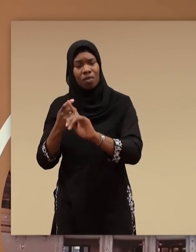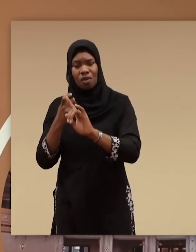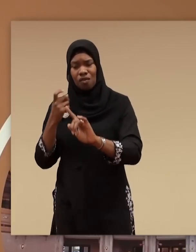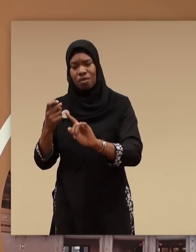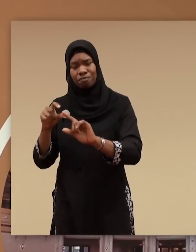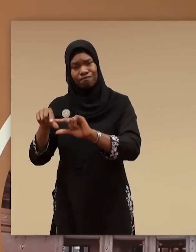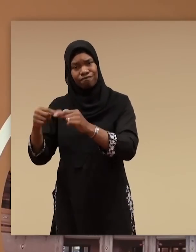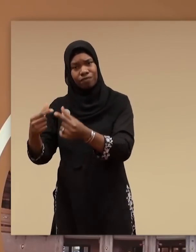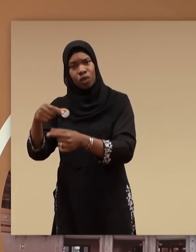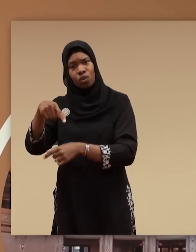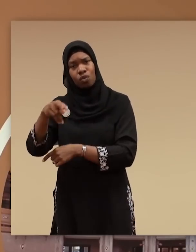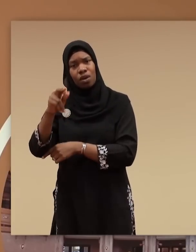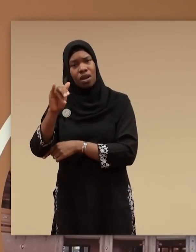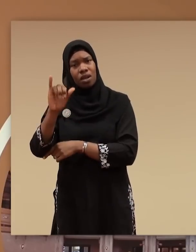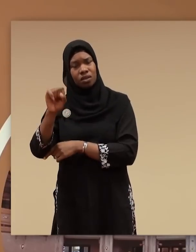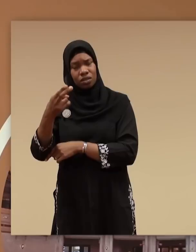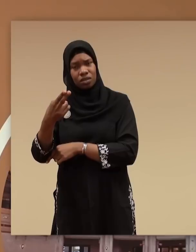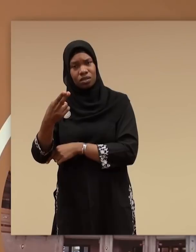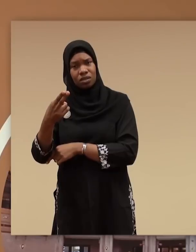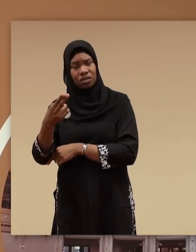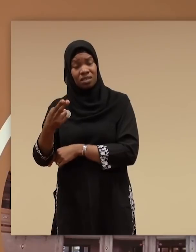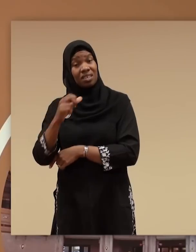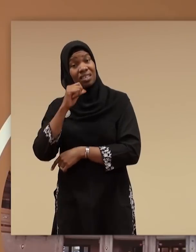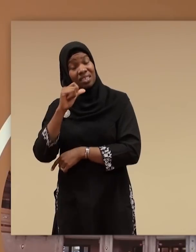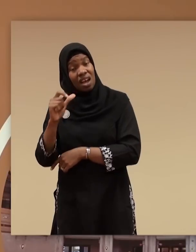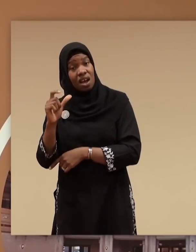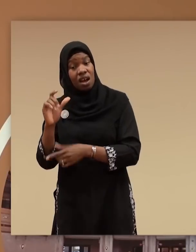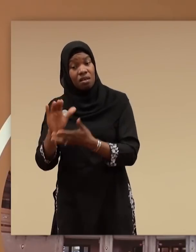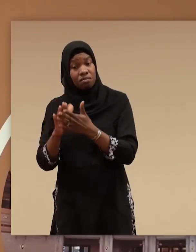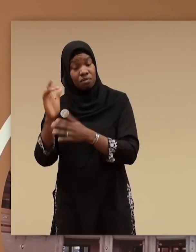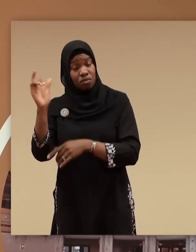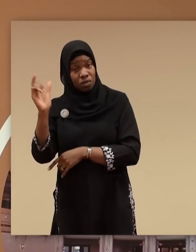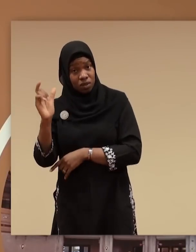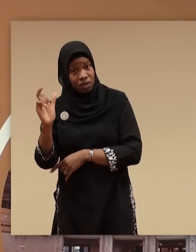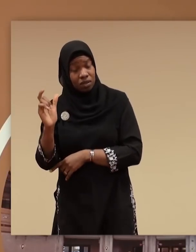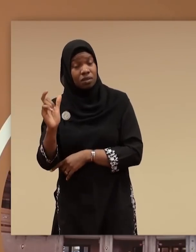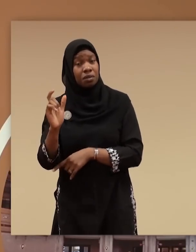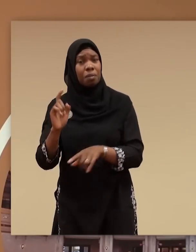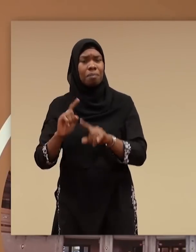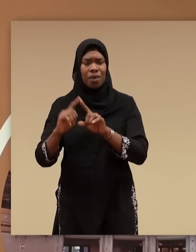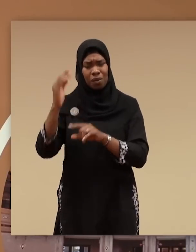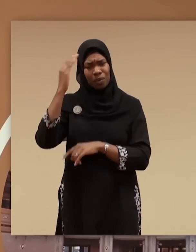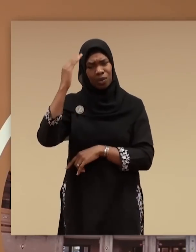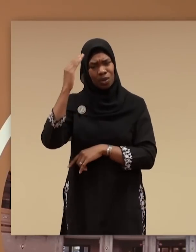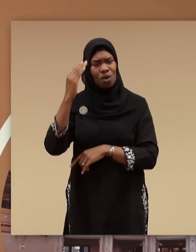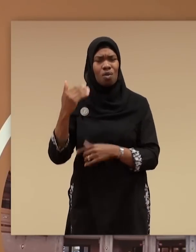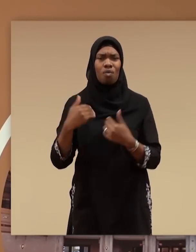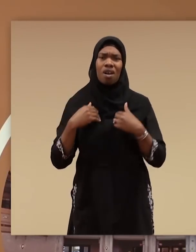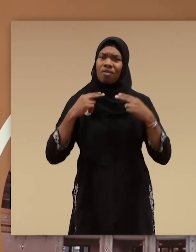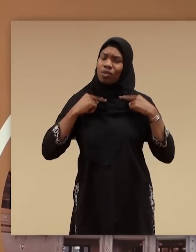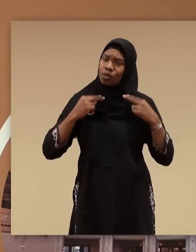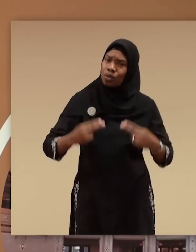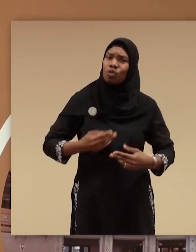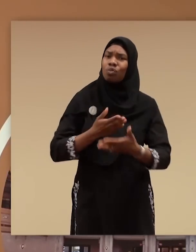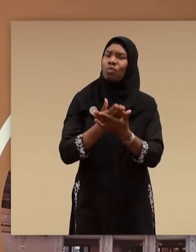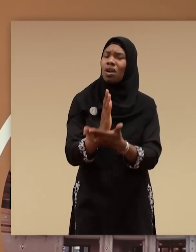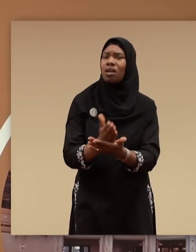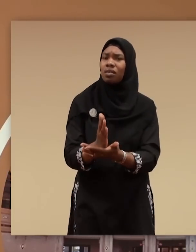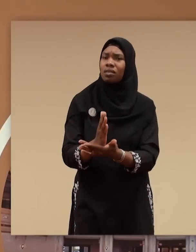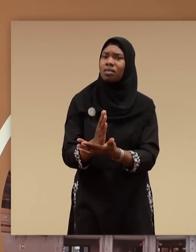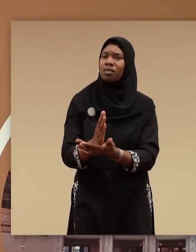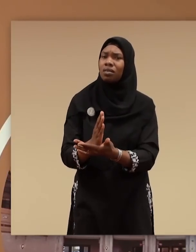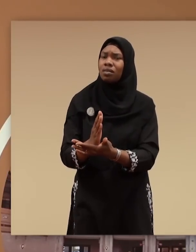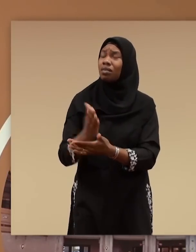quality of men. They know the human rights. They know the divine rights.